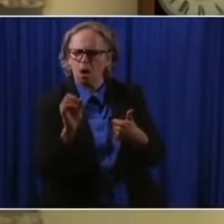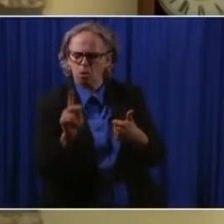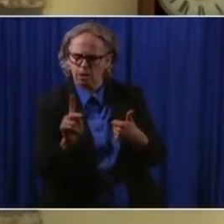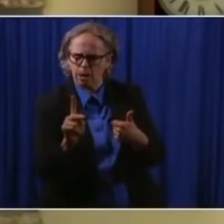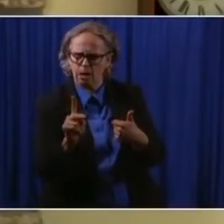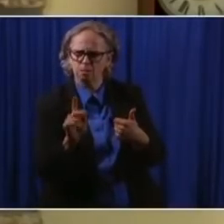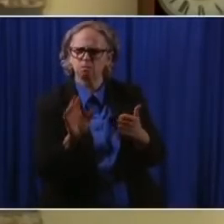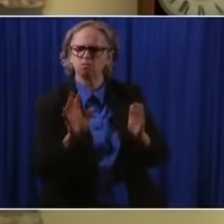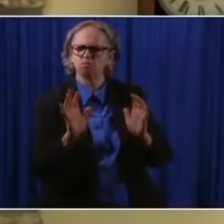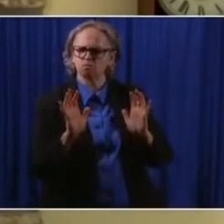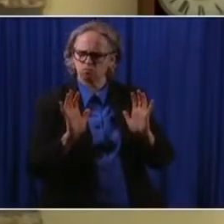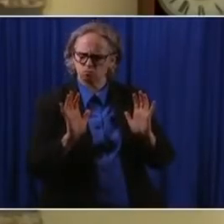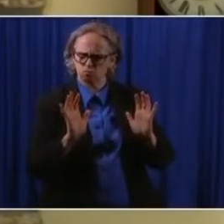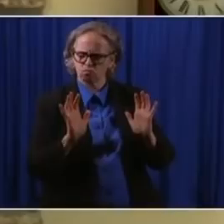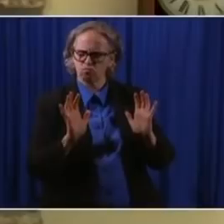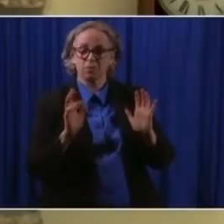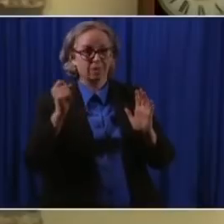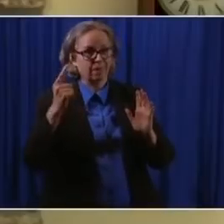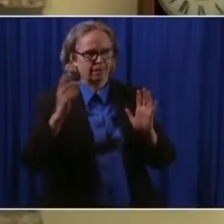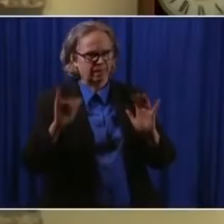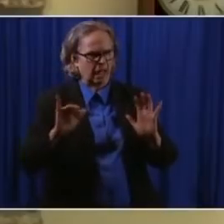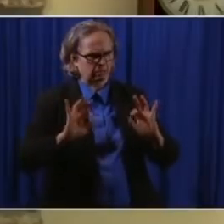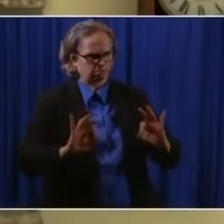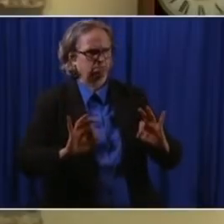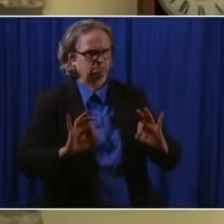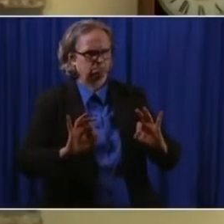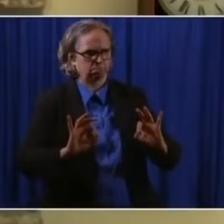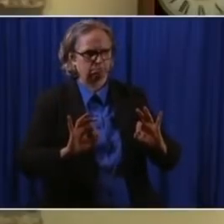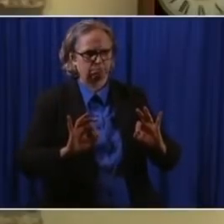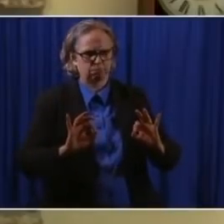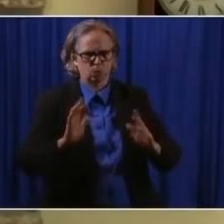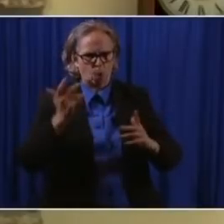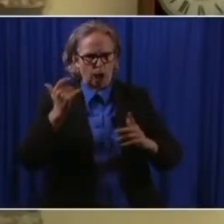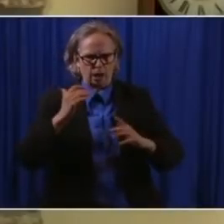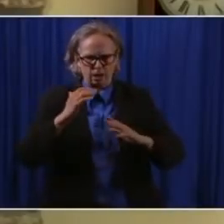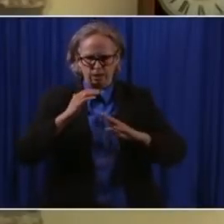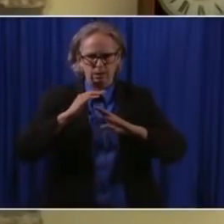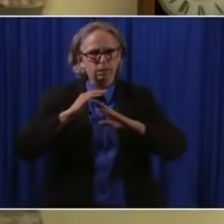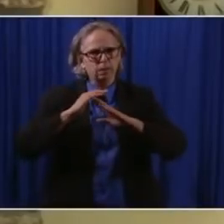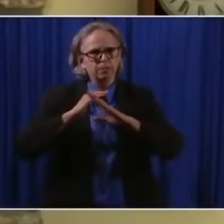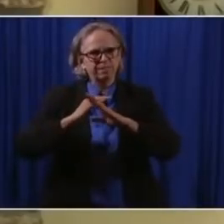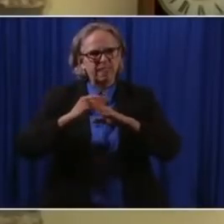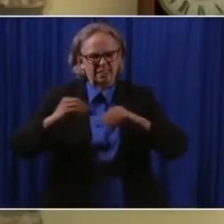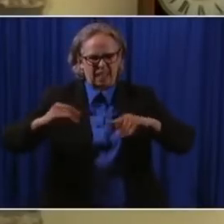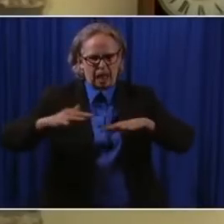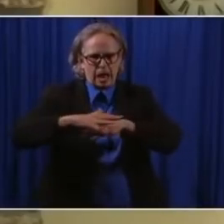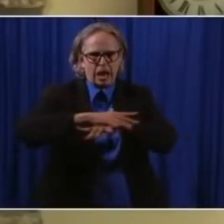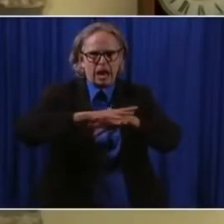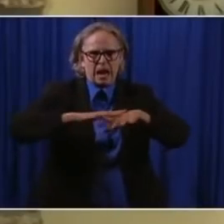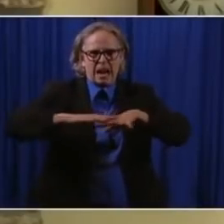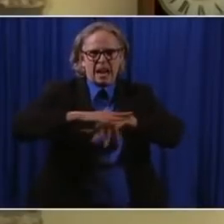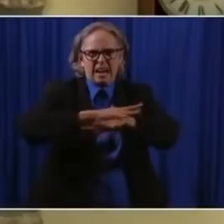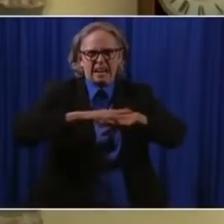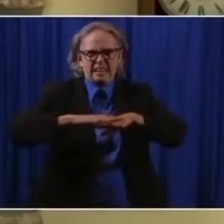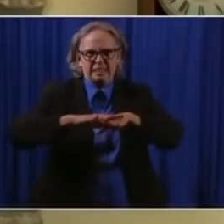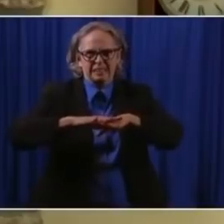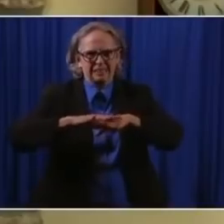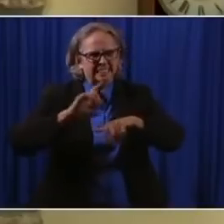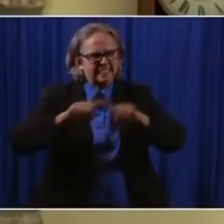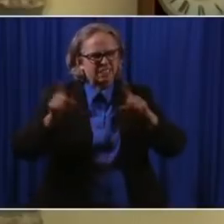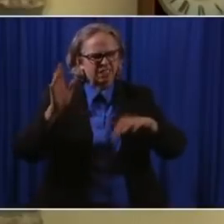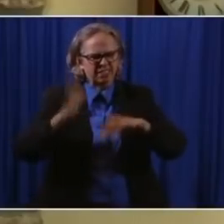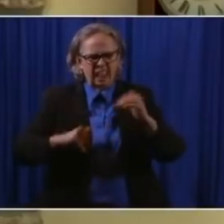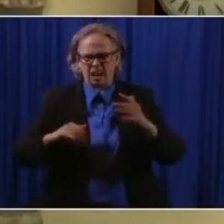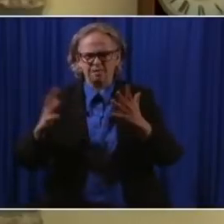And so you've had a tremendous amount of mixing. That's a very different thing than a football team that